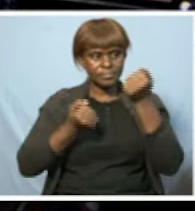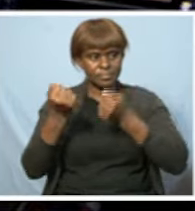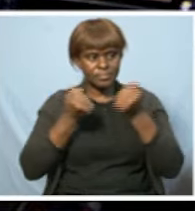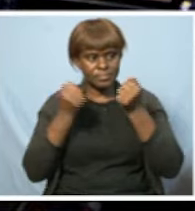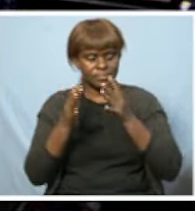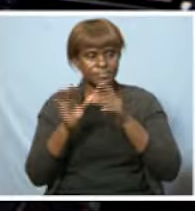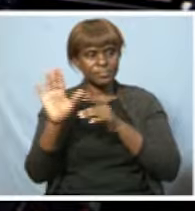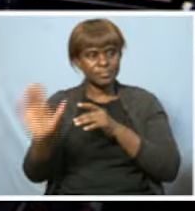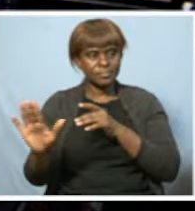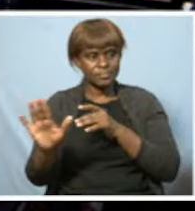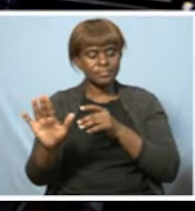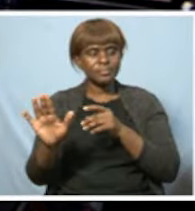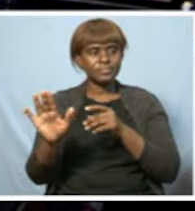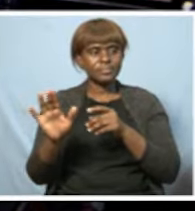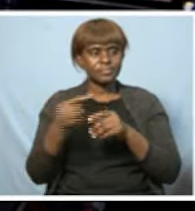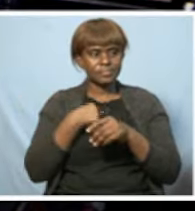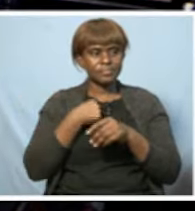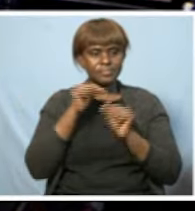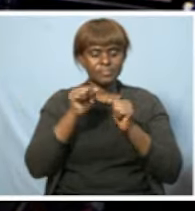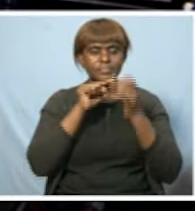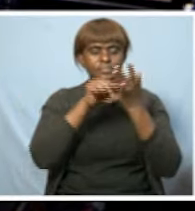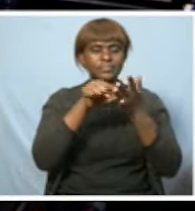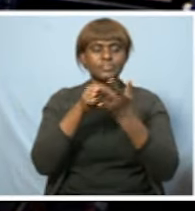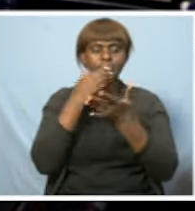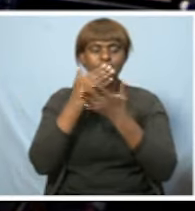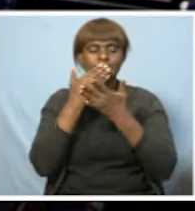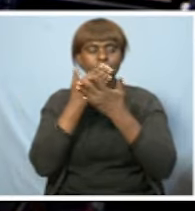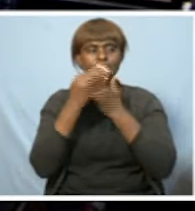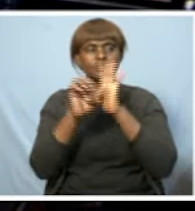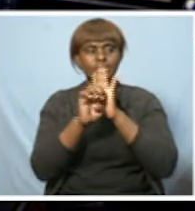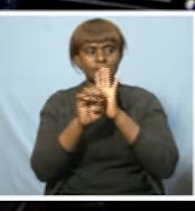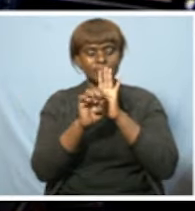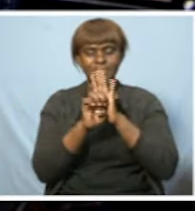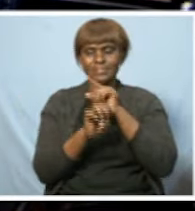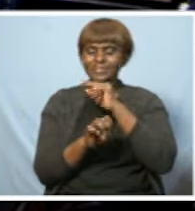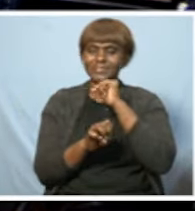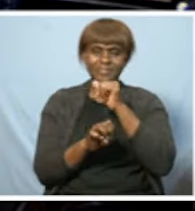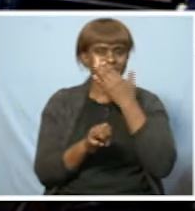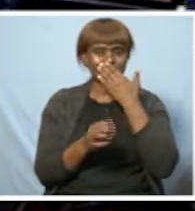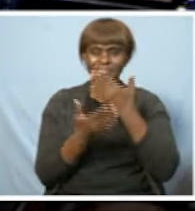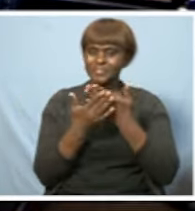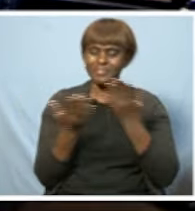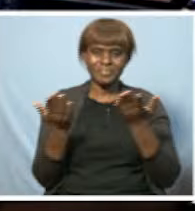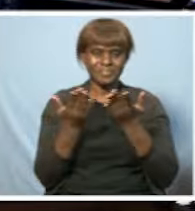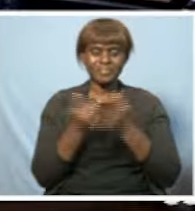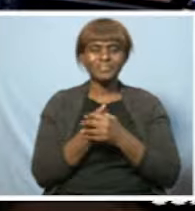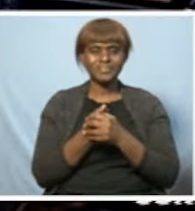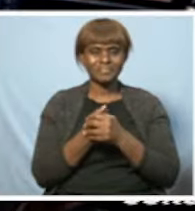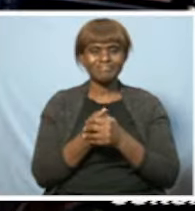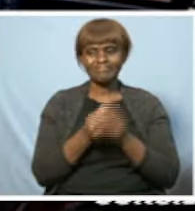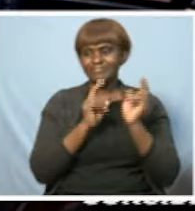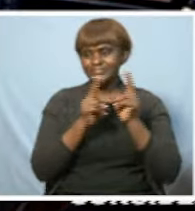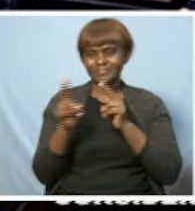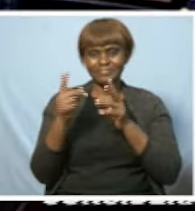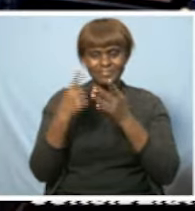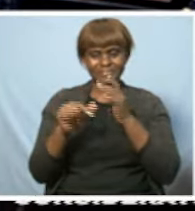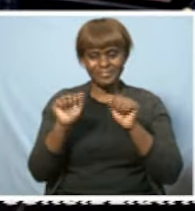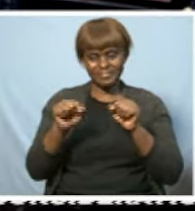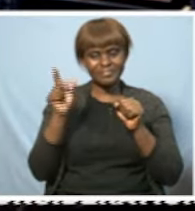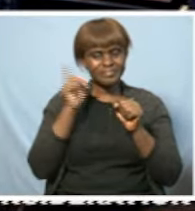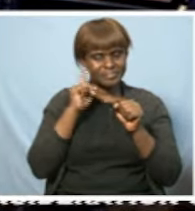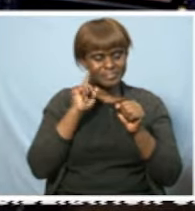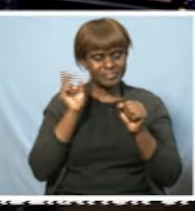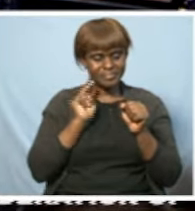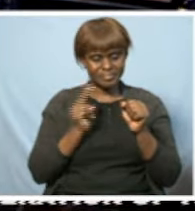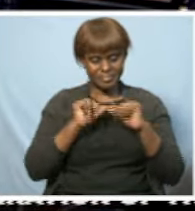are there. What I can cite very good examples. I think that is not Chair, a response that we can take as a committee to say,